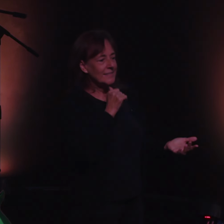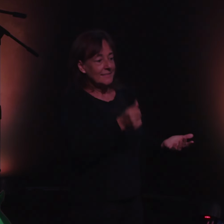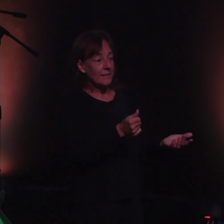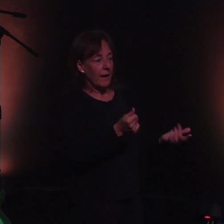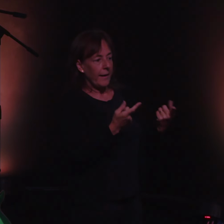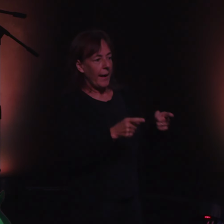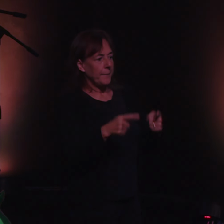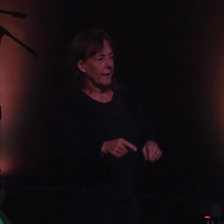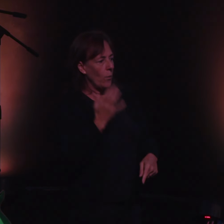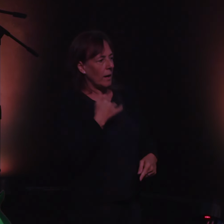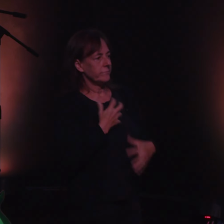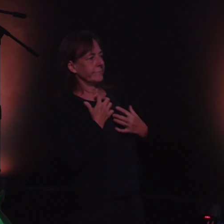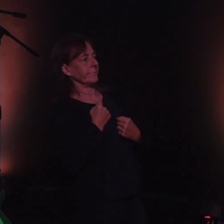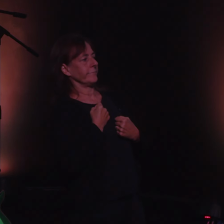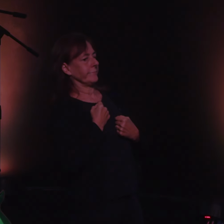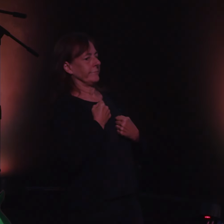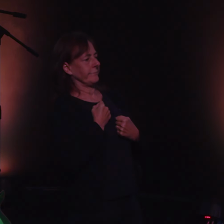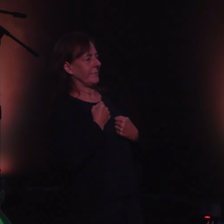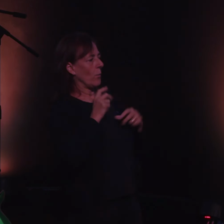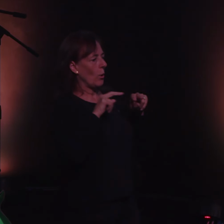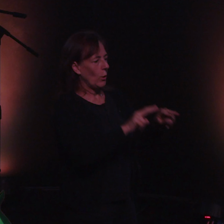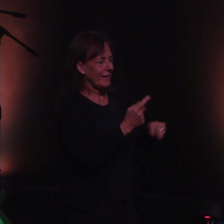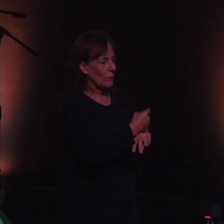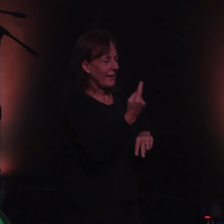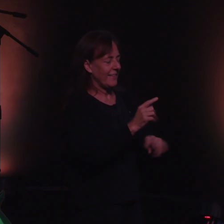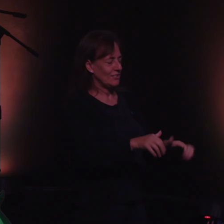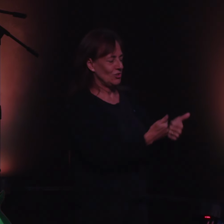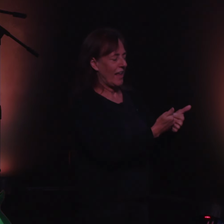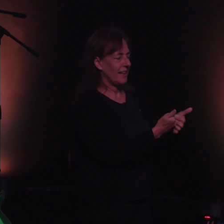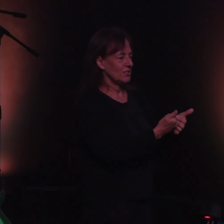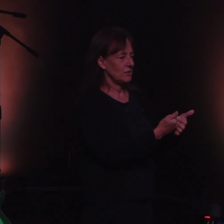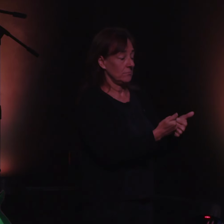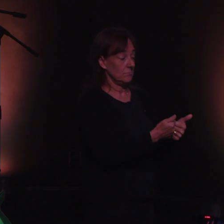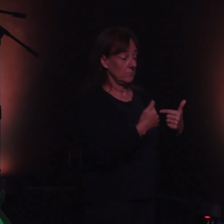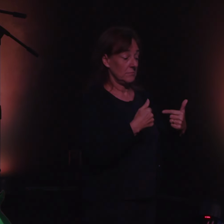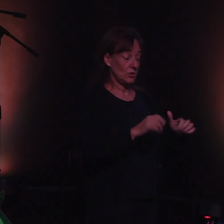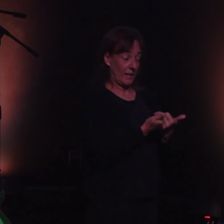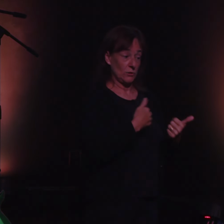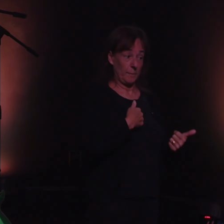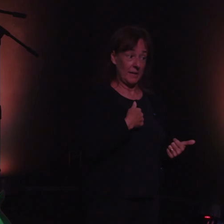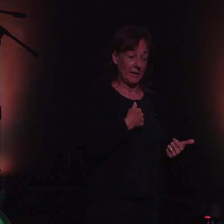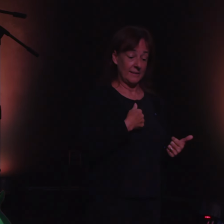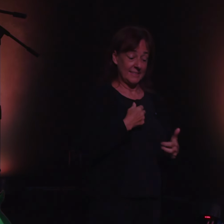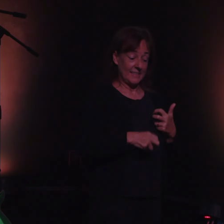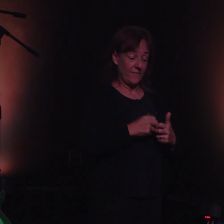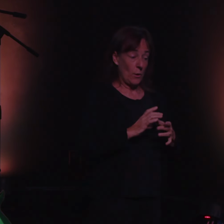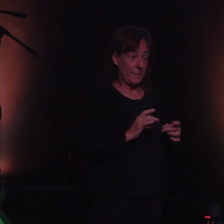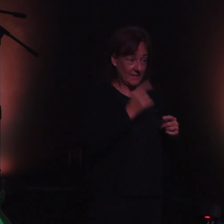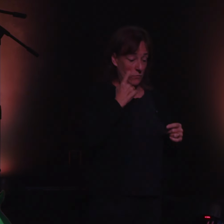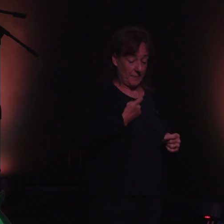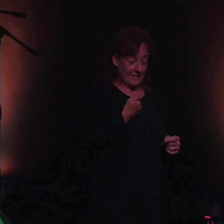happening? And I think we're going to look at something today that I think is a challenge to me personally. This is a very difficult message